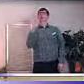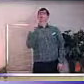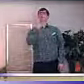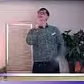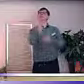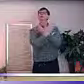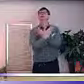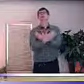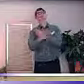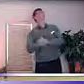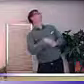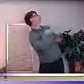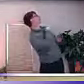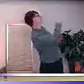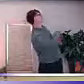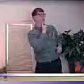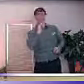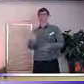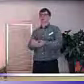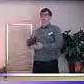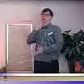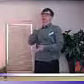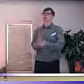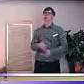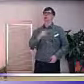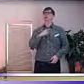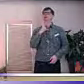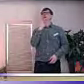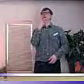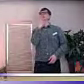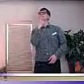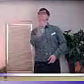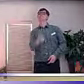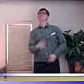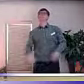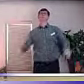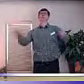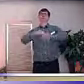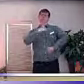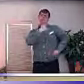are, that is our true, authentic self.